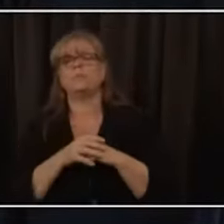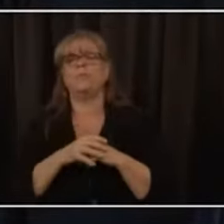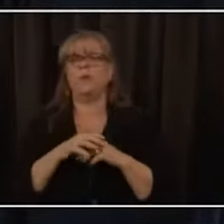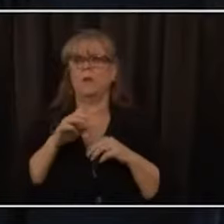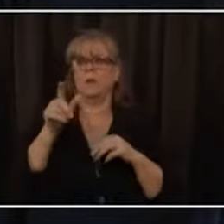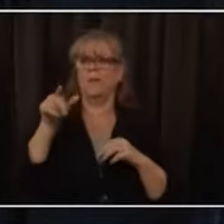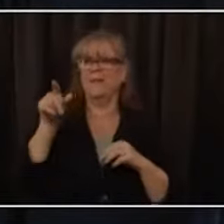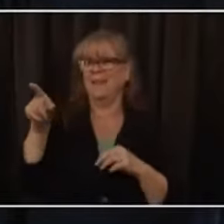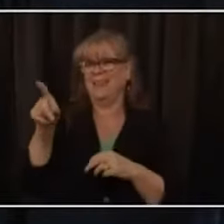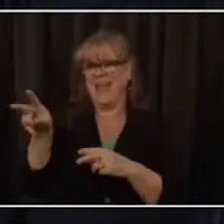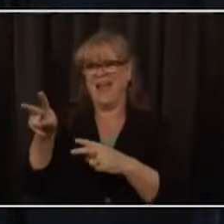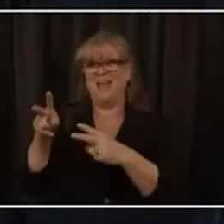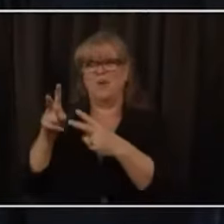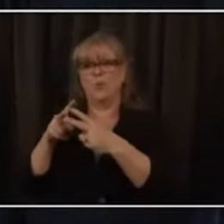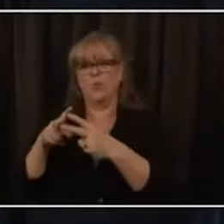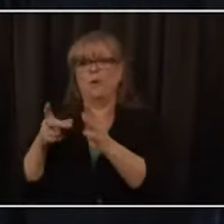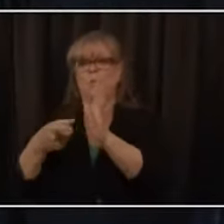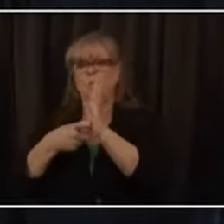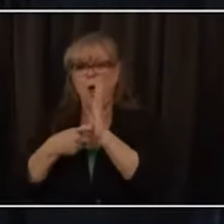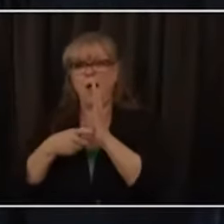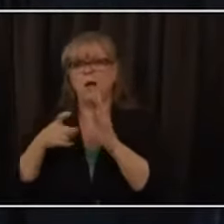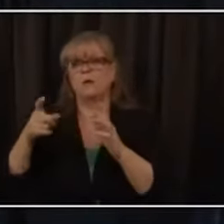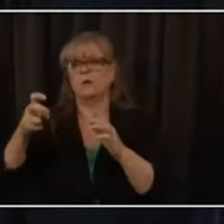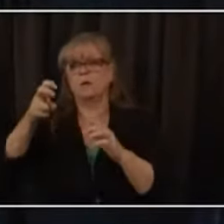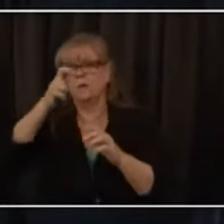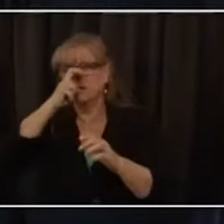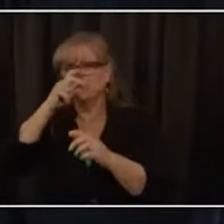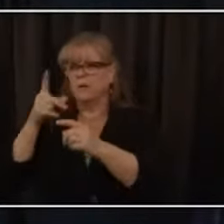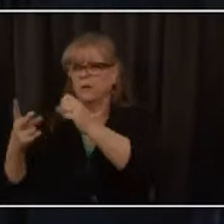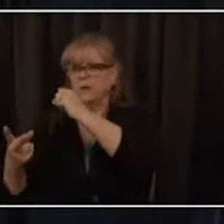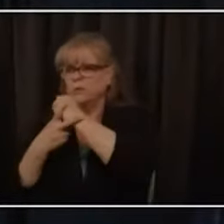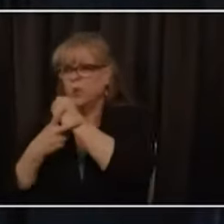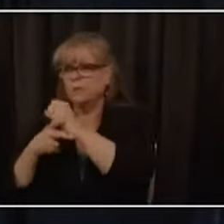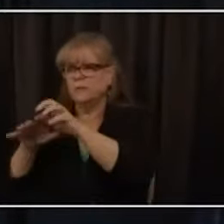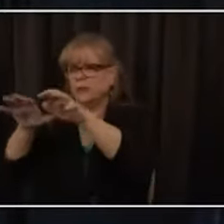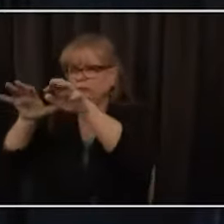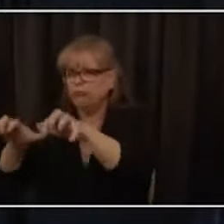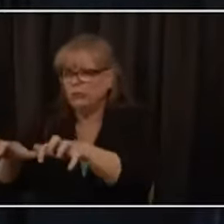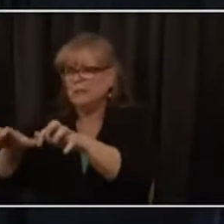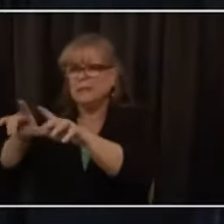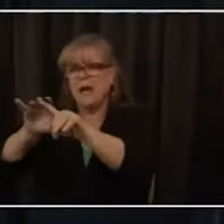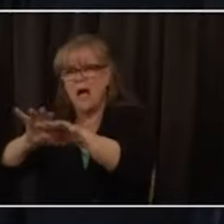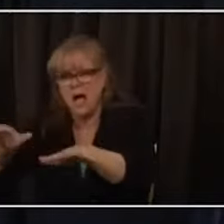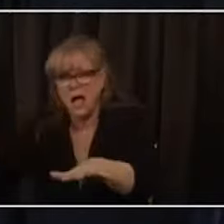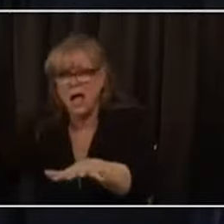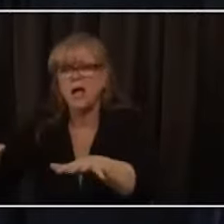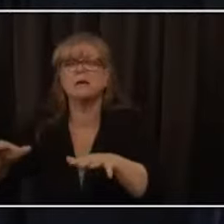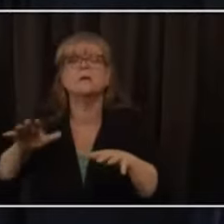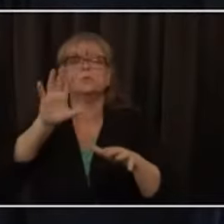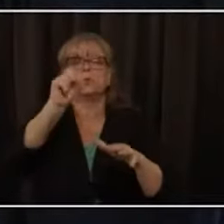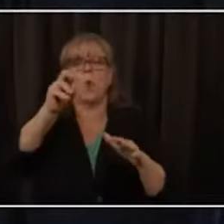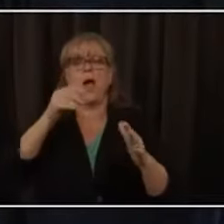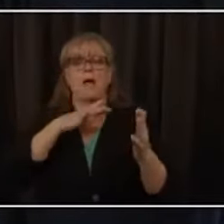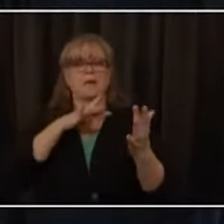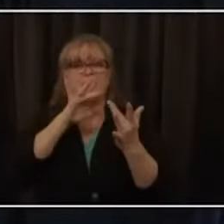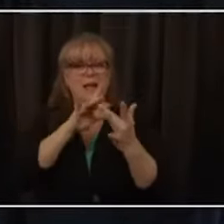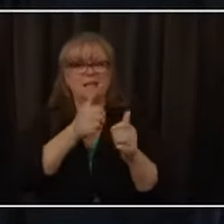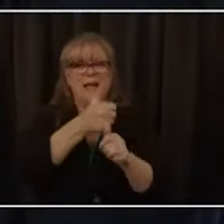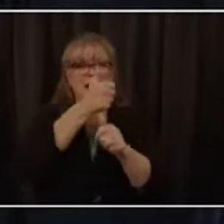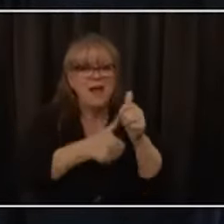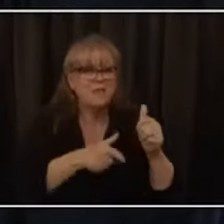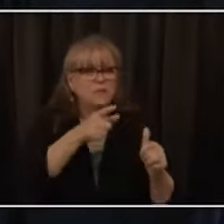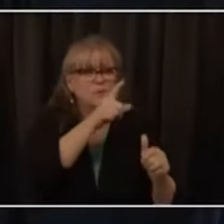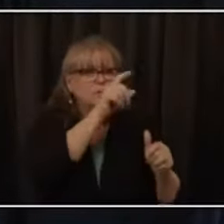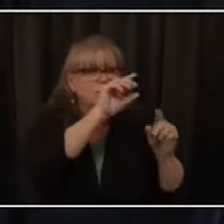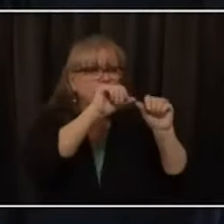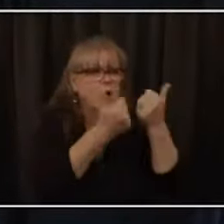different vaccines, but we're doing our best to get to the providers who had J&J appointments, Moderna and Pfizer, for the people that want to keep